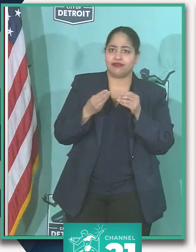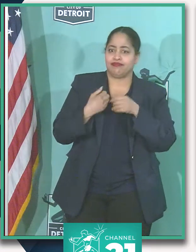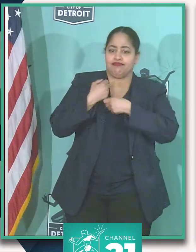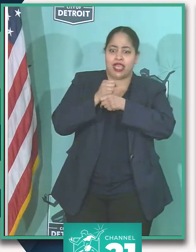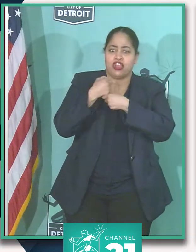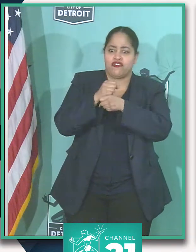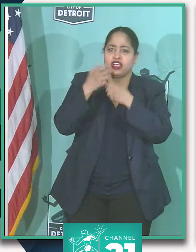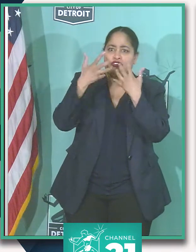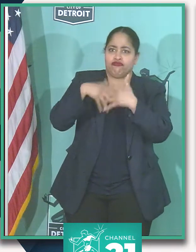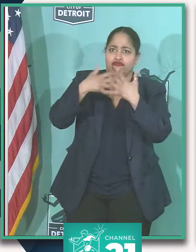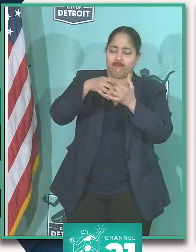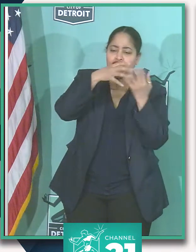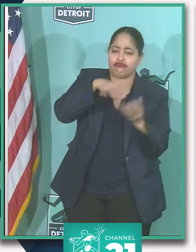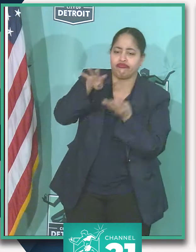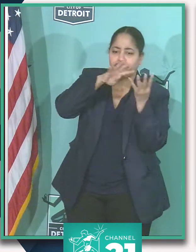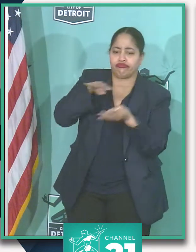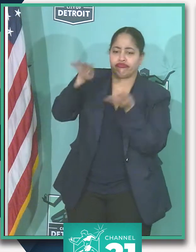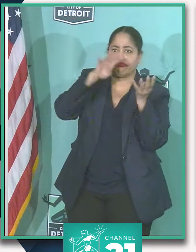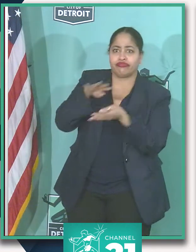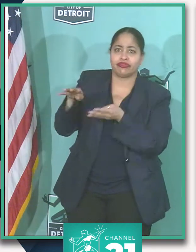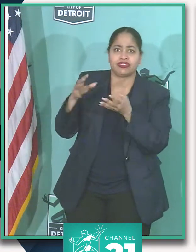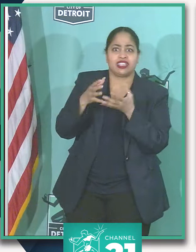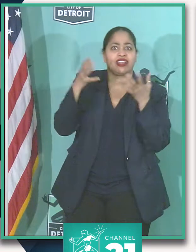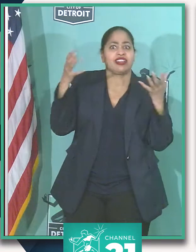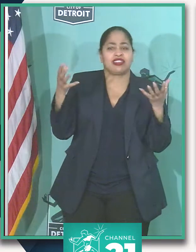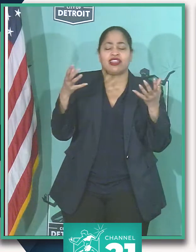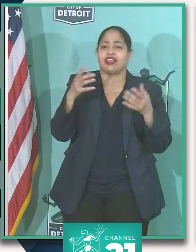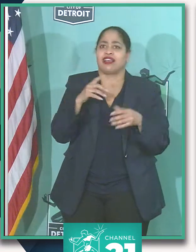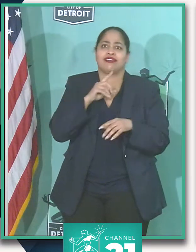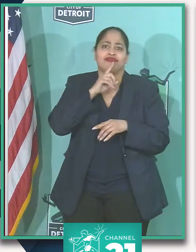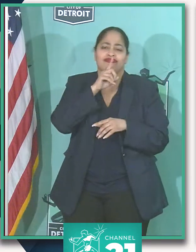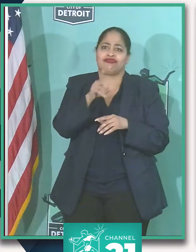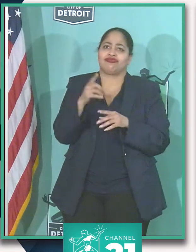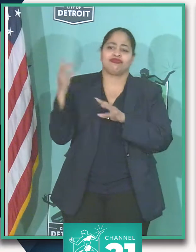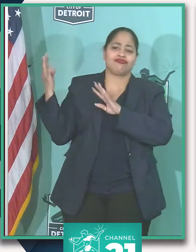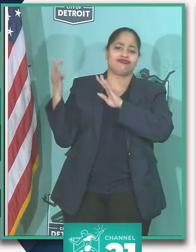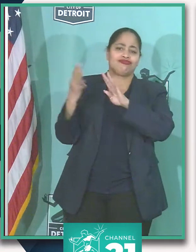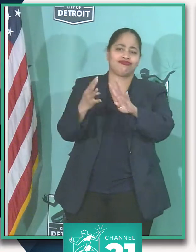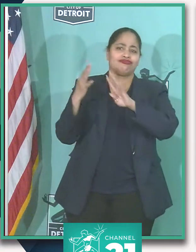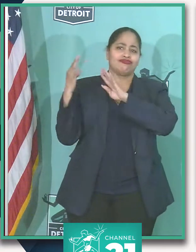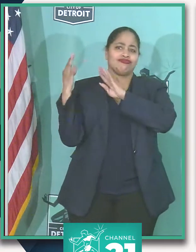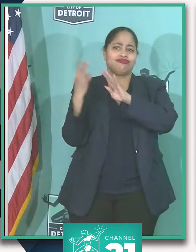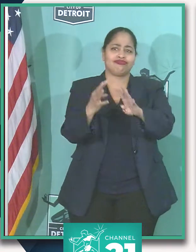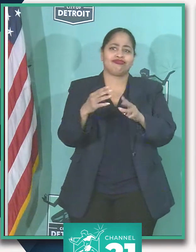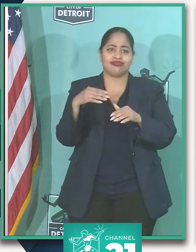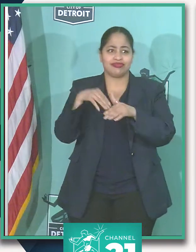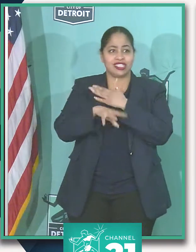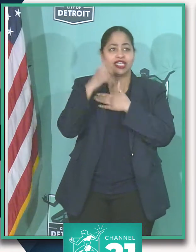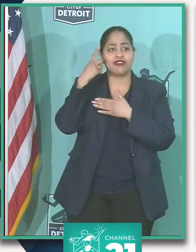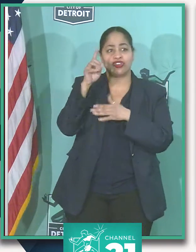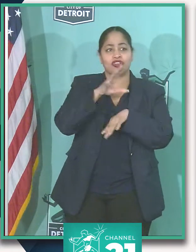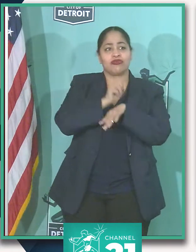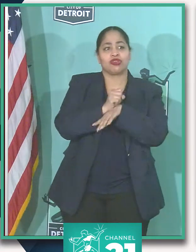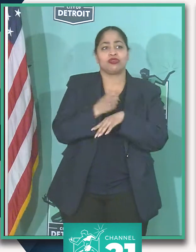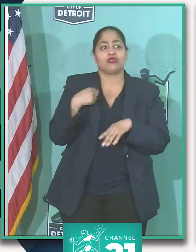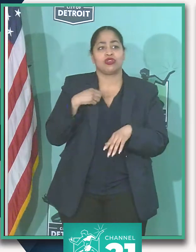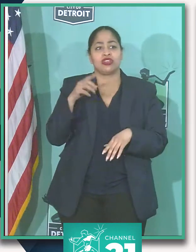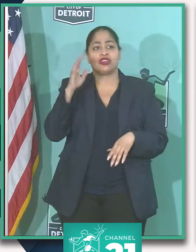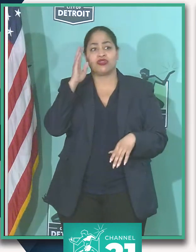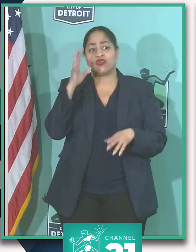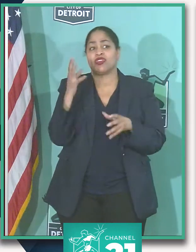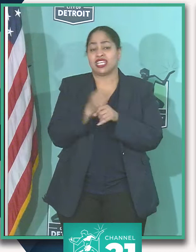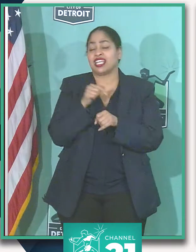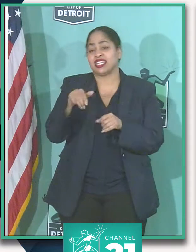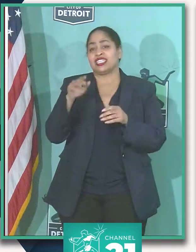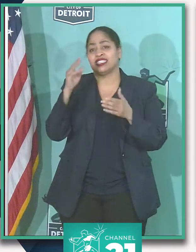well. We've had thousands of workers in the manufacturing side already calling and scheduling appointments. We are going to get this